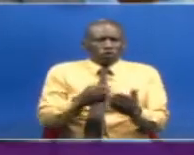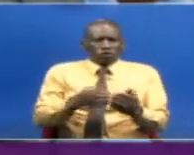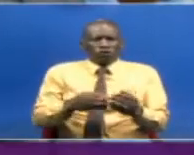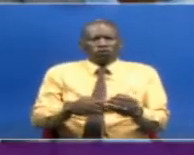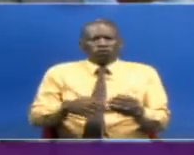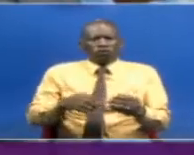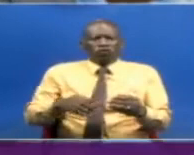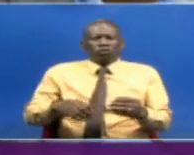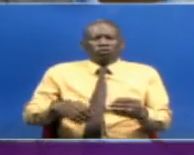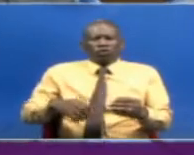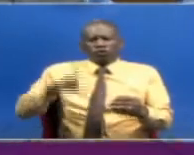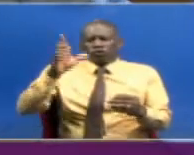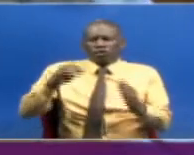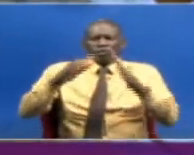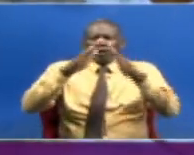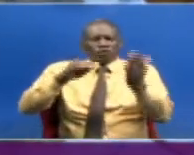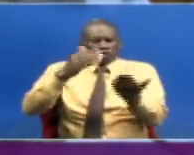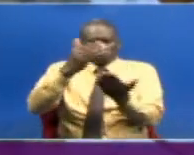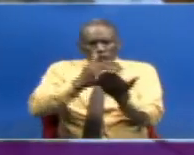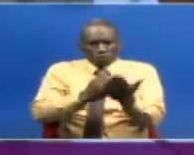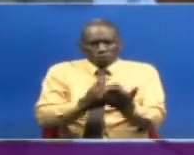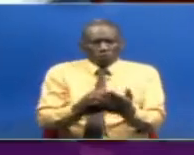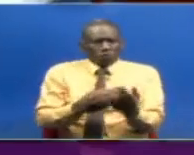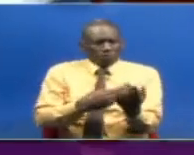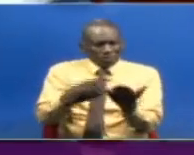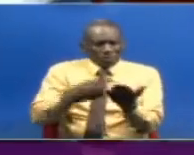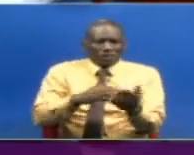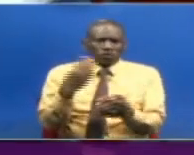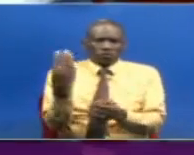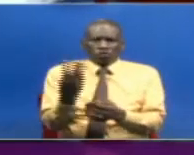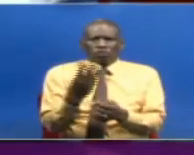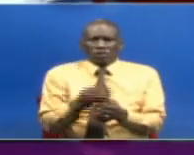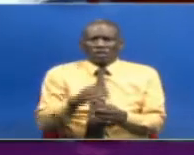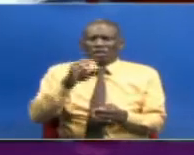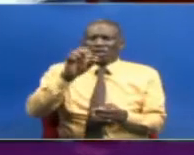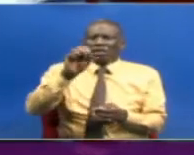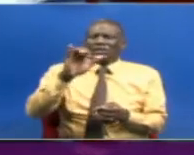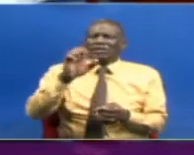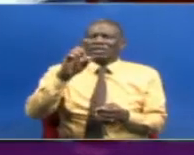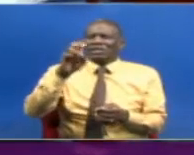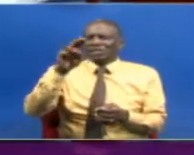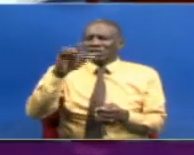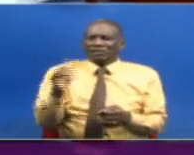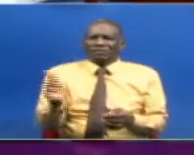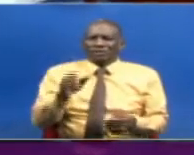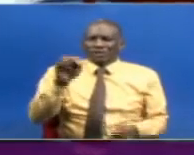housing program will be tabled on Wednesday. Sydney Chazima, NTV.